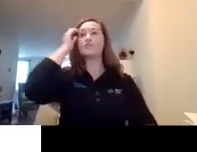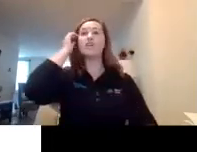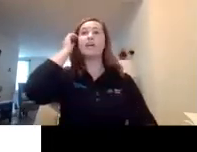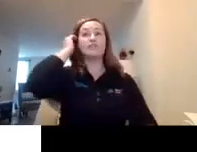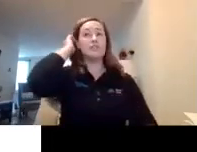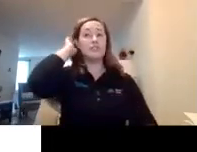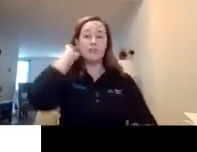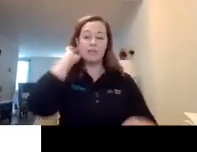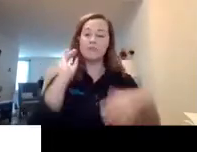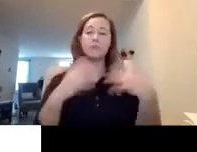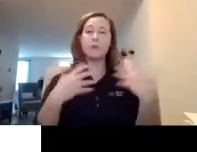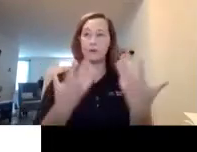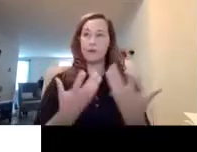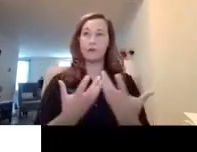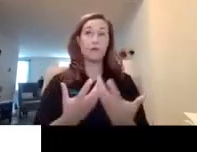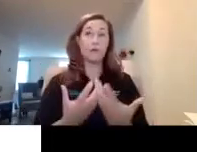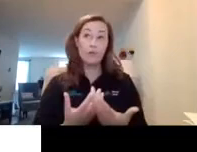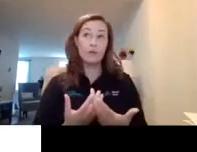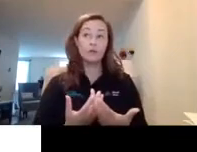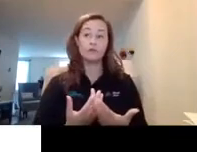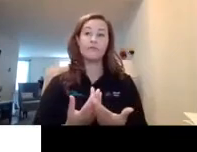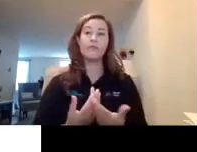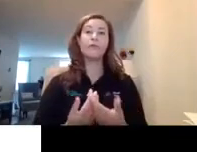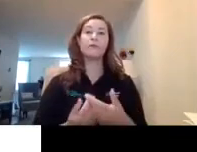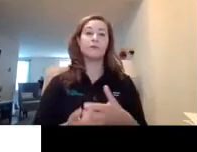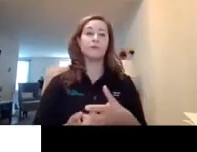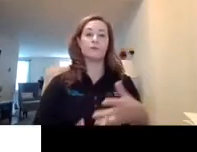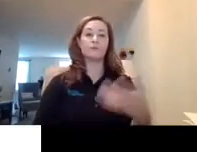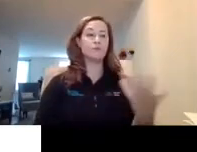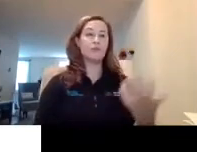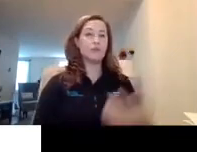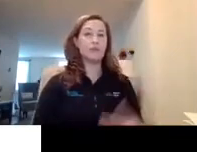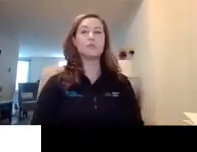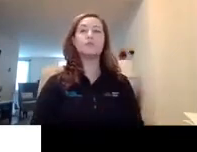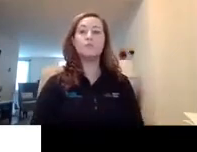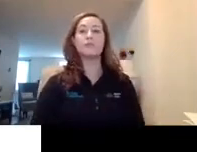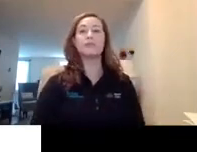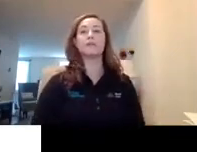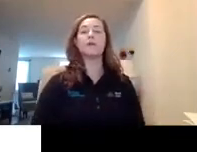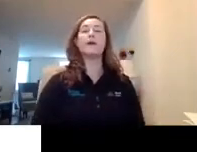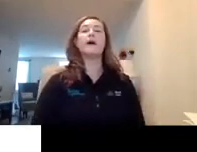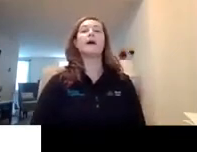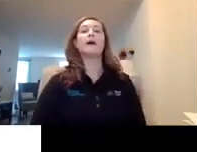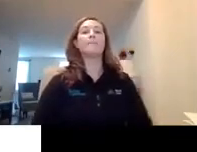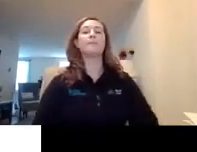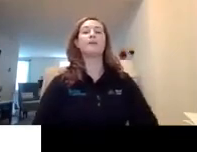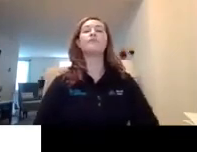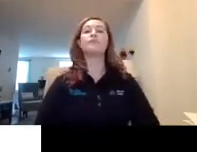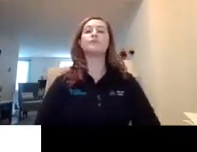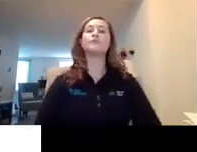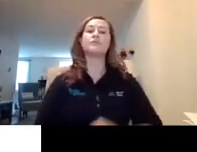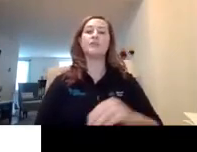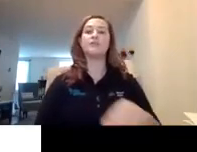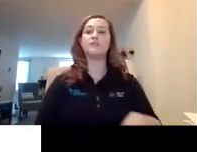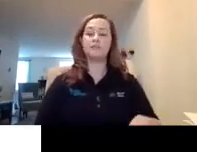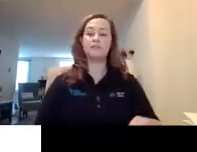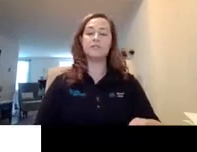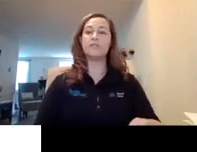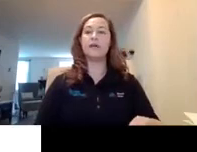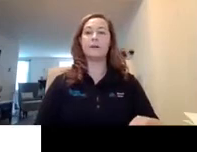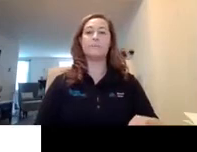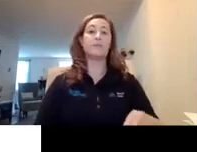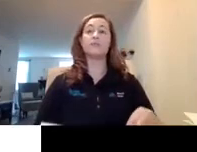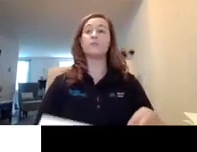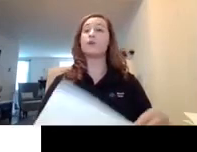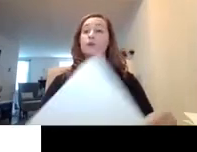a challenge, even if you are like working on the phone or joining a Zoom meeting. But of course, staff